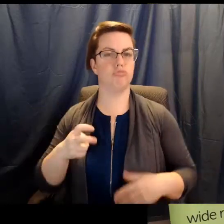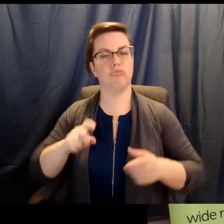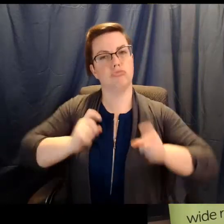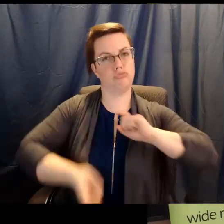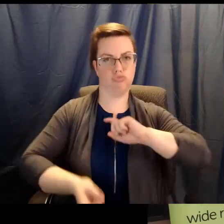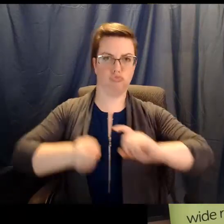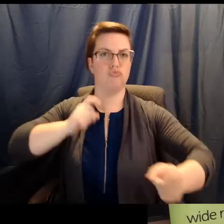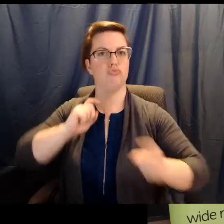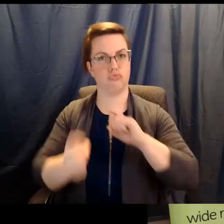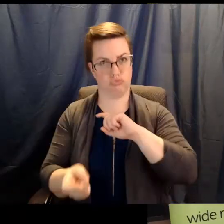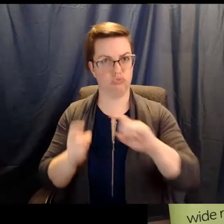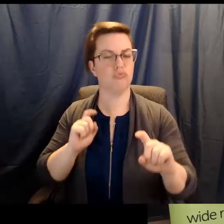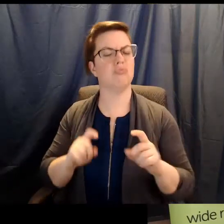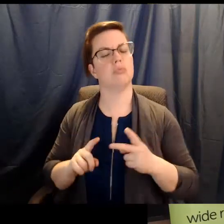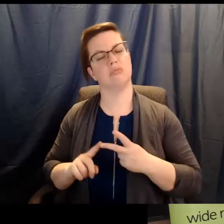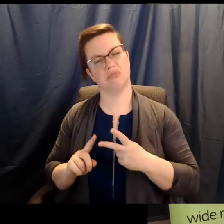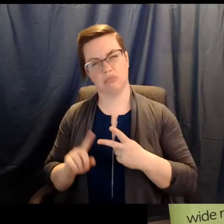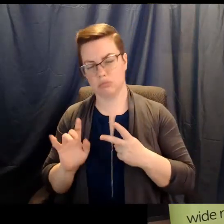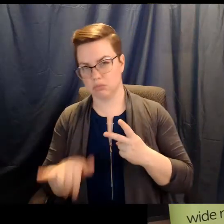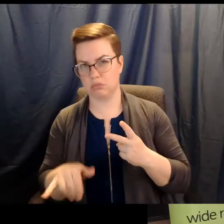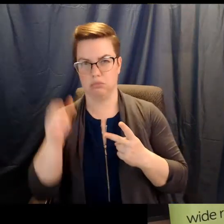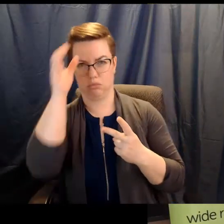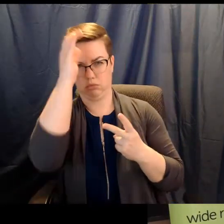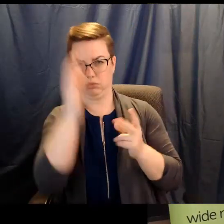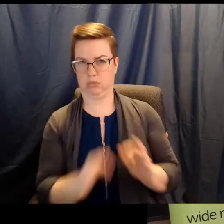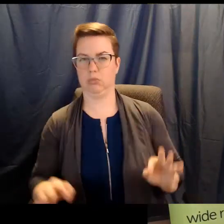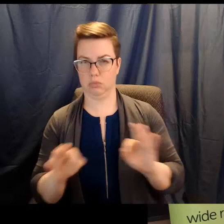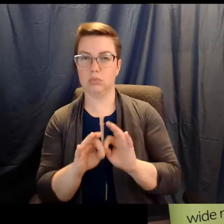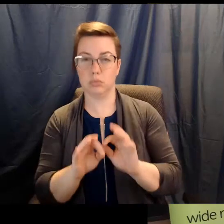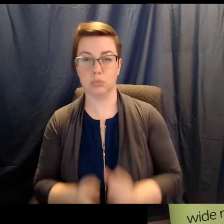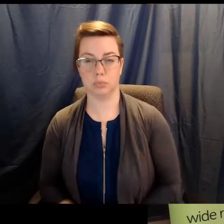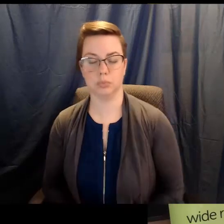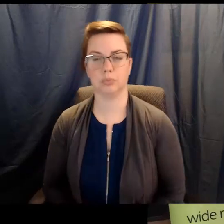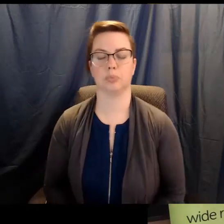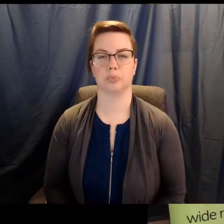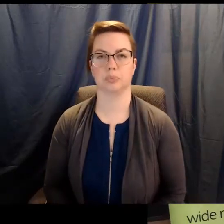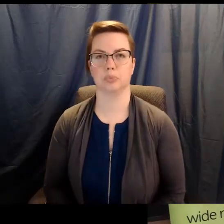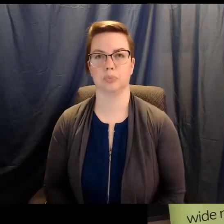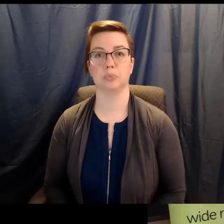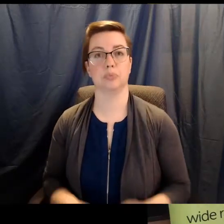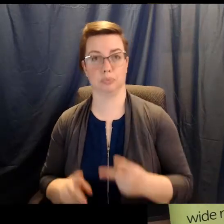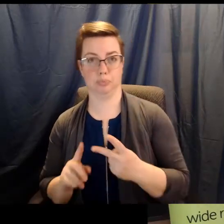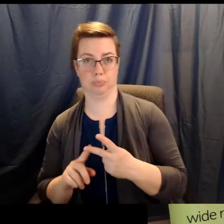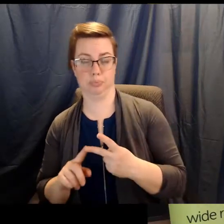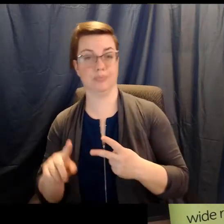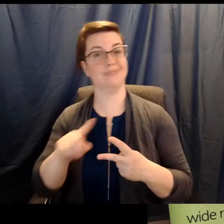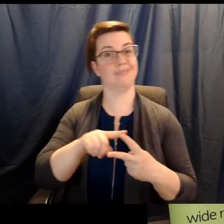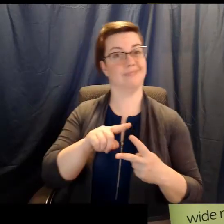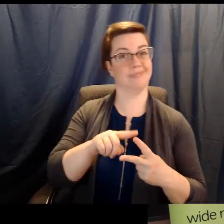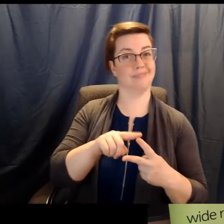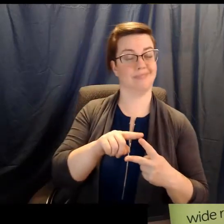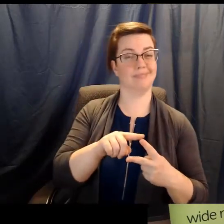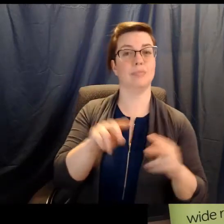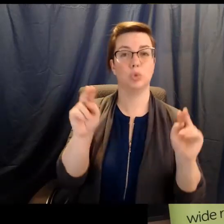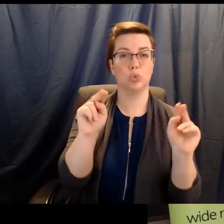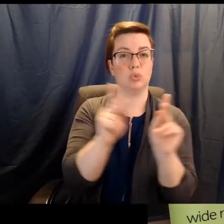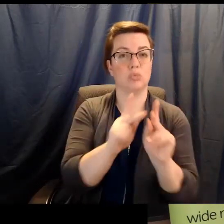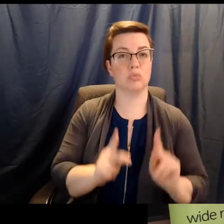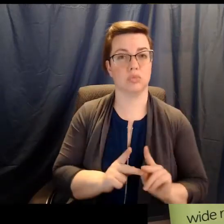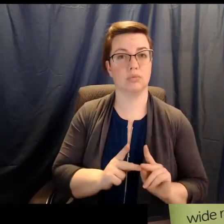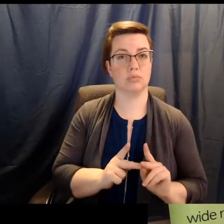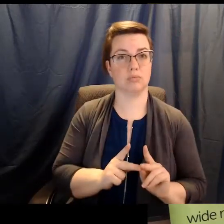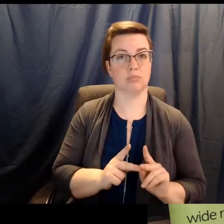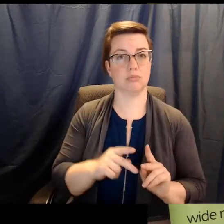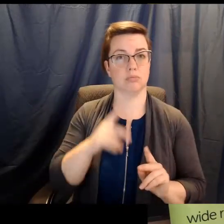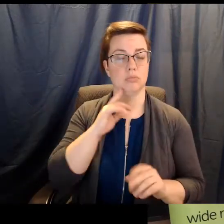That is principle number 2. The first one in this workshop that we've been doing is number 1,